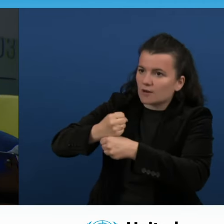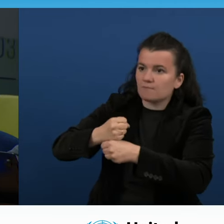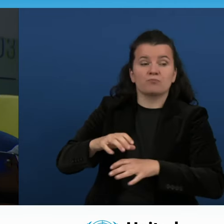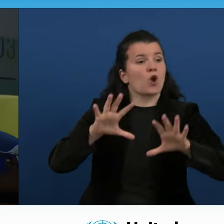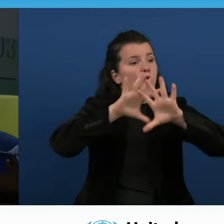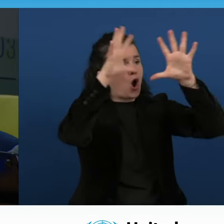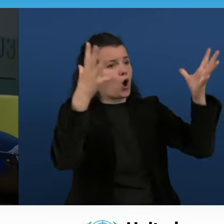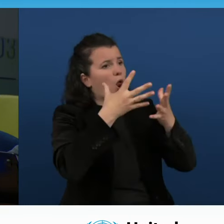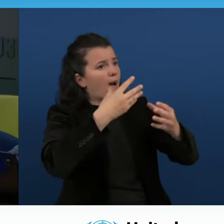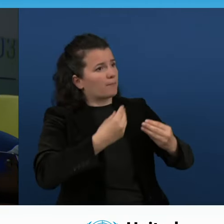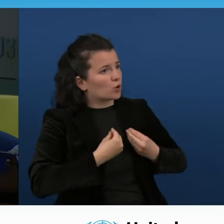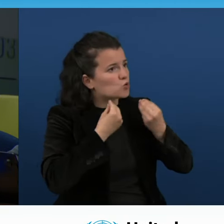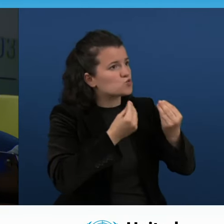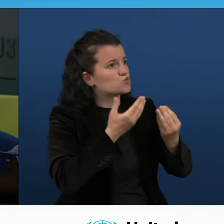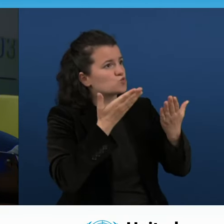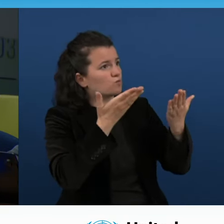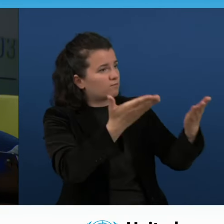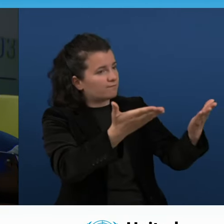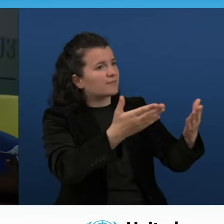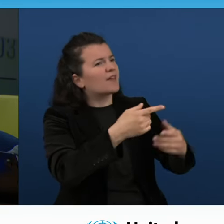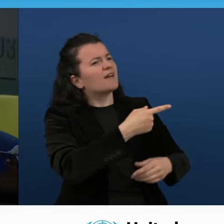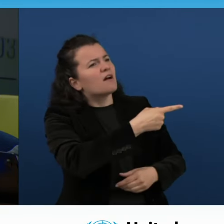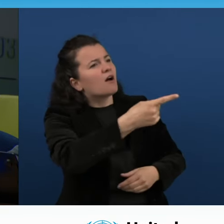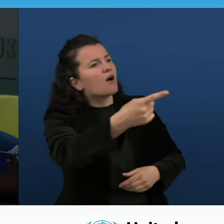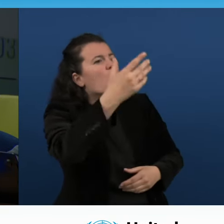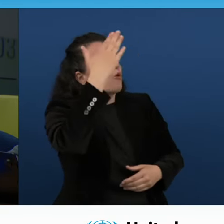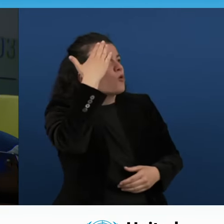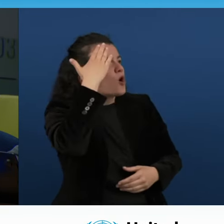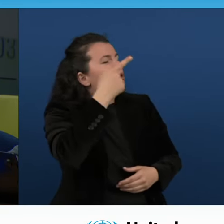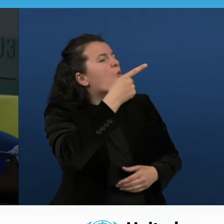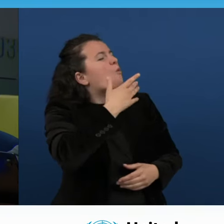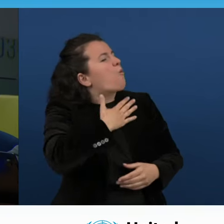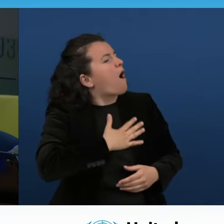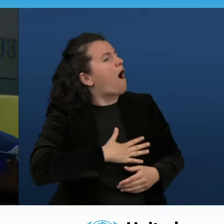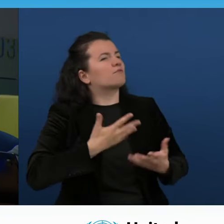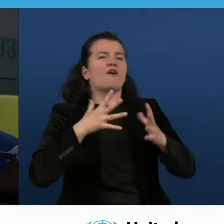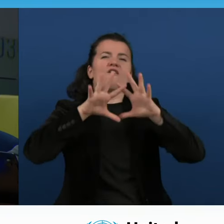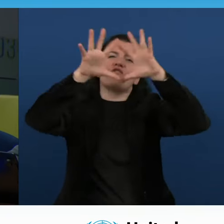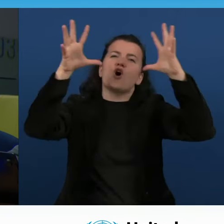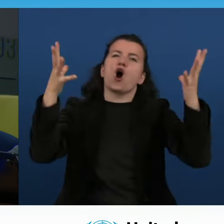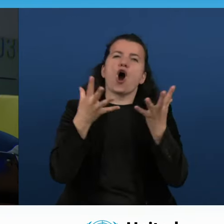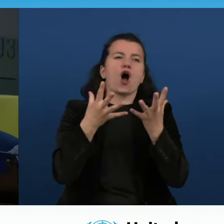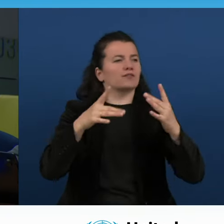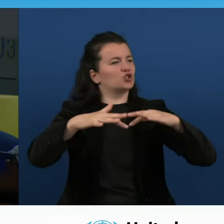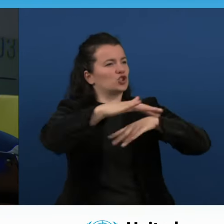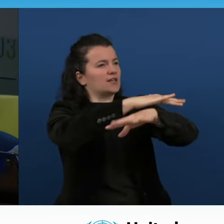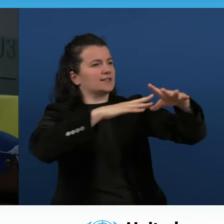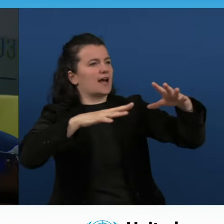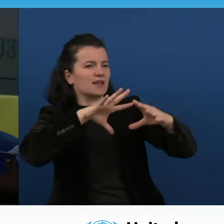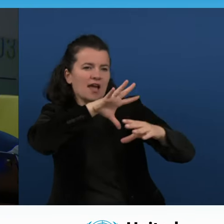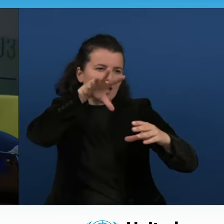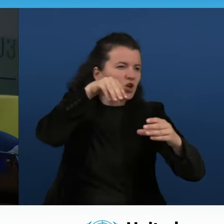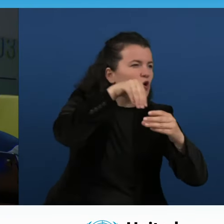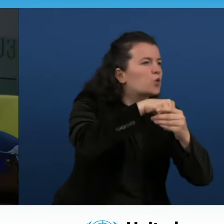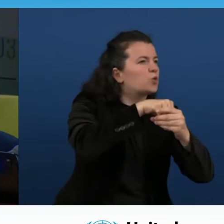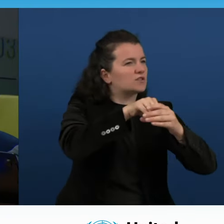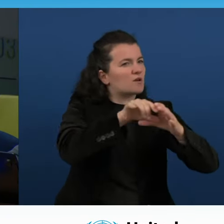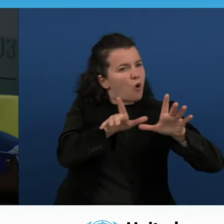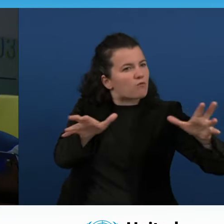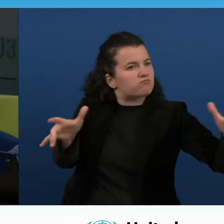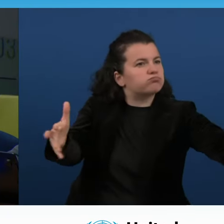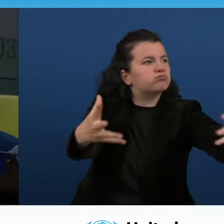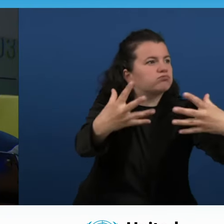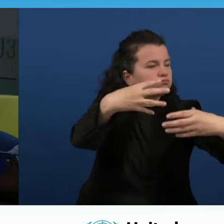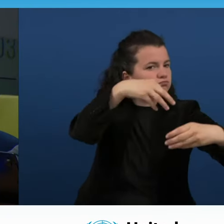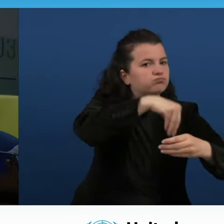understand your dreams for a better and more inclusive future for all. For centuries, being a young person was a synonymous of change,